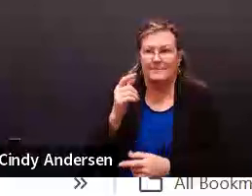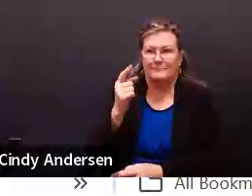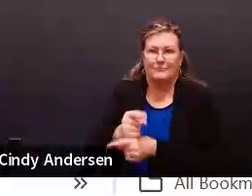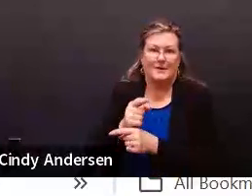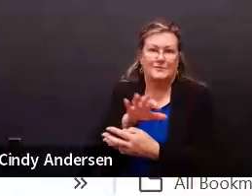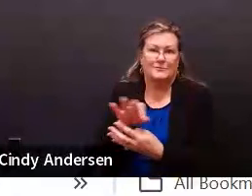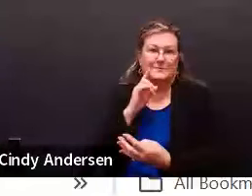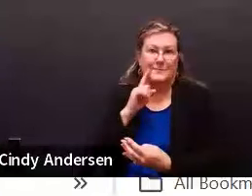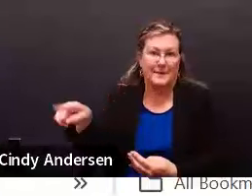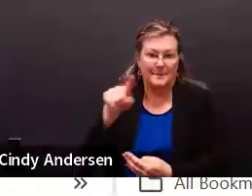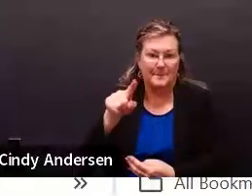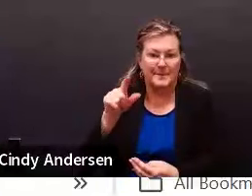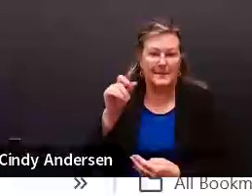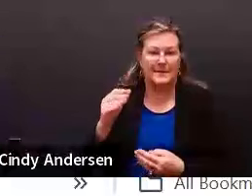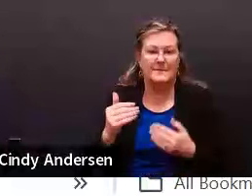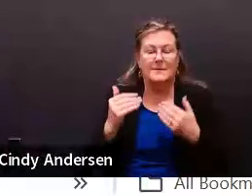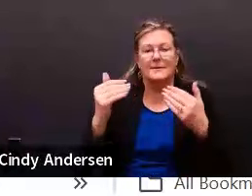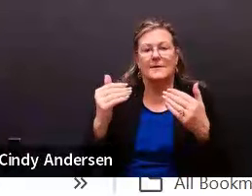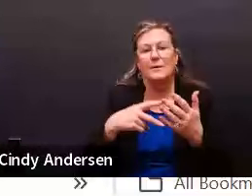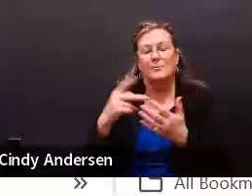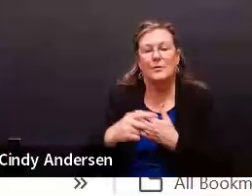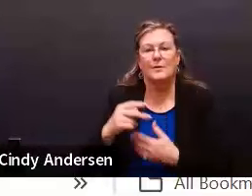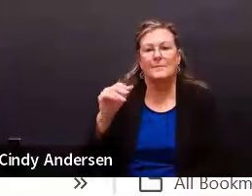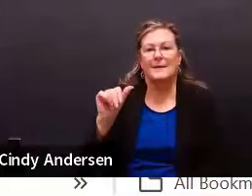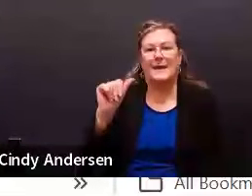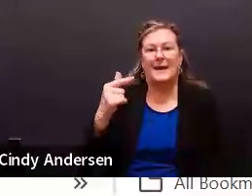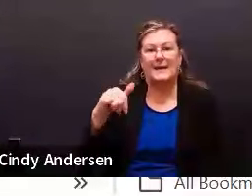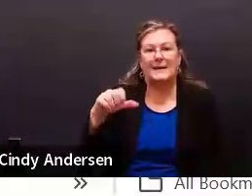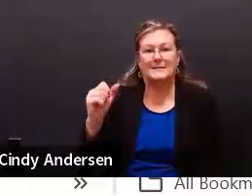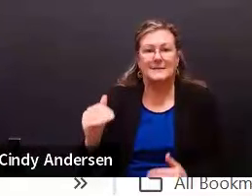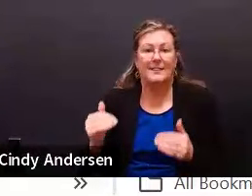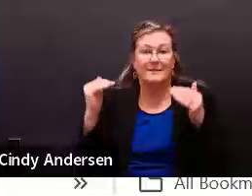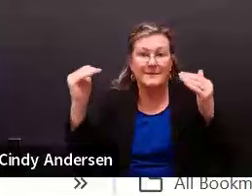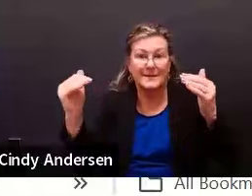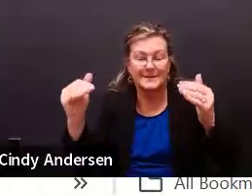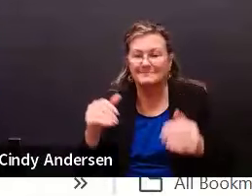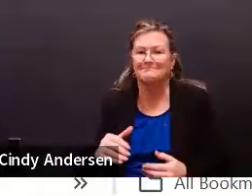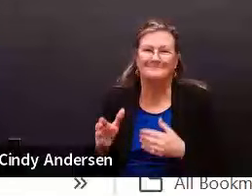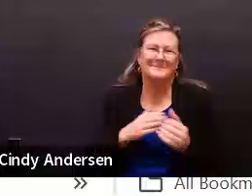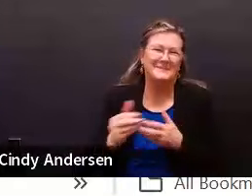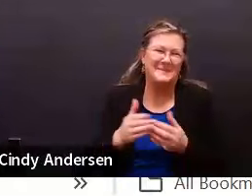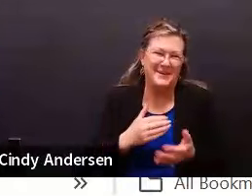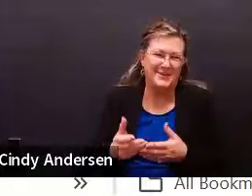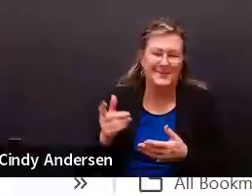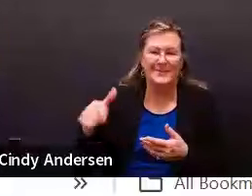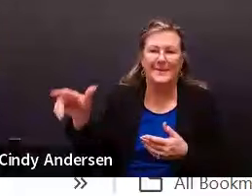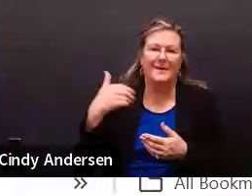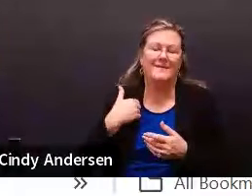choice. If they're going on to a program such as Aggie's Elevated, then it really doesn't matter so much. They have different